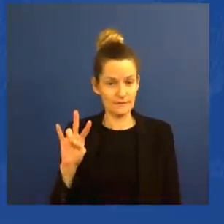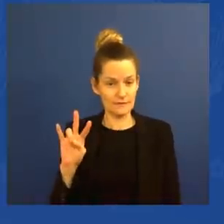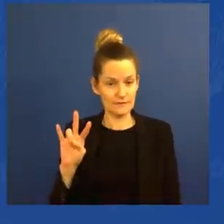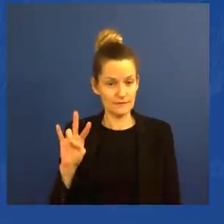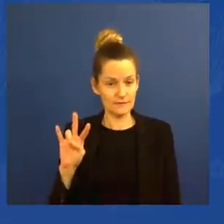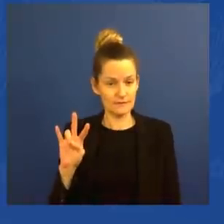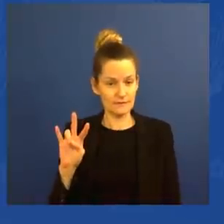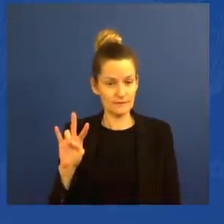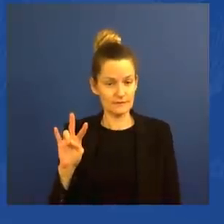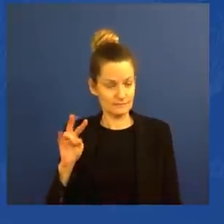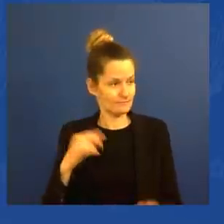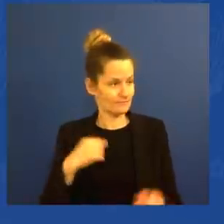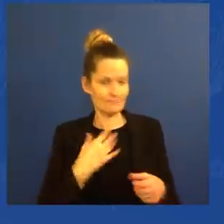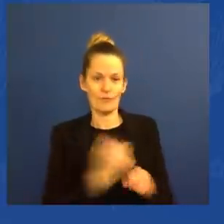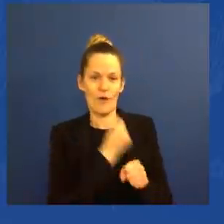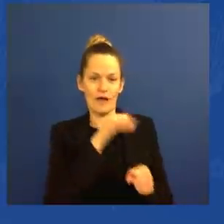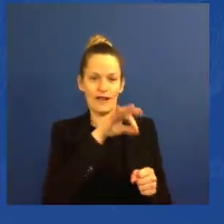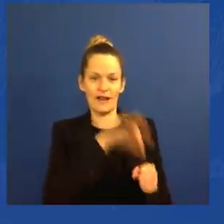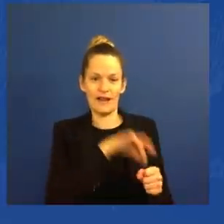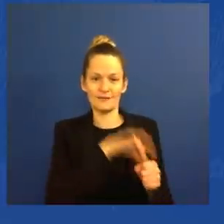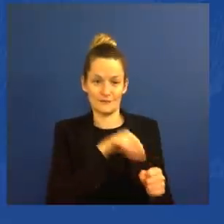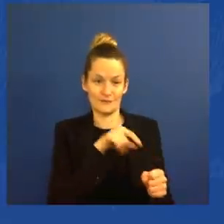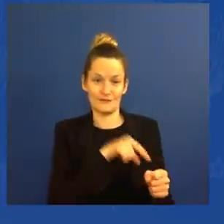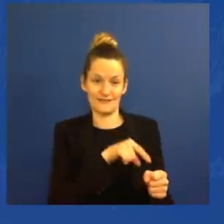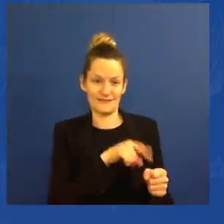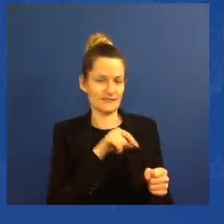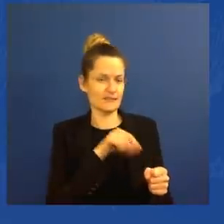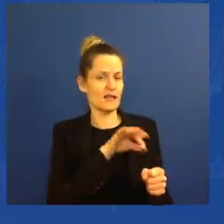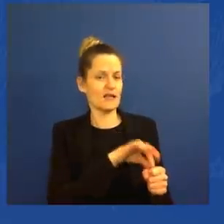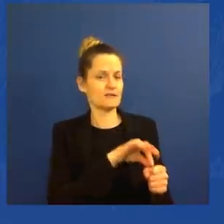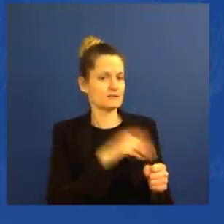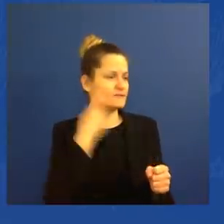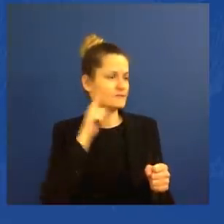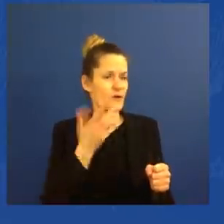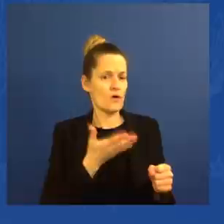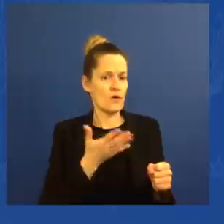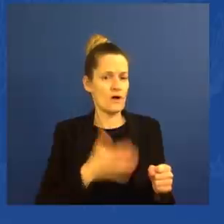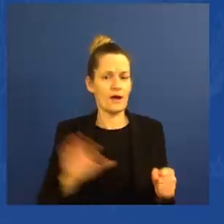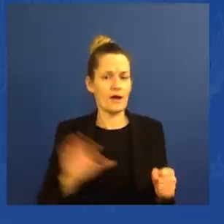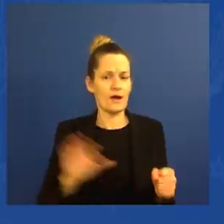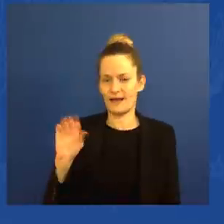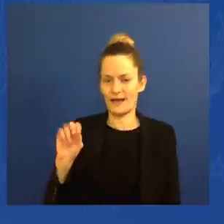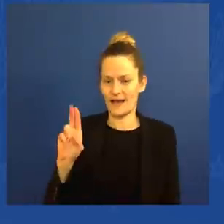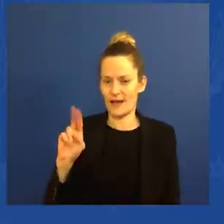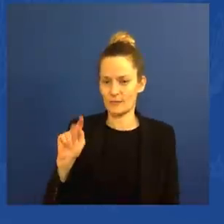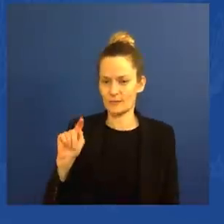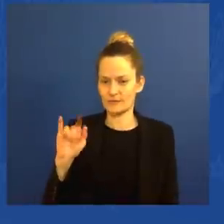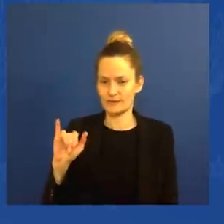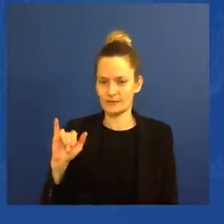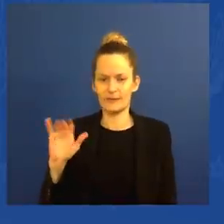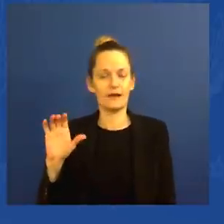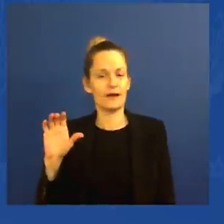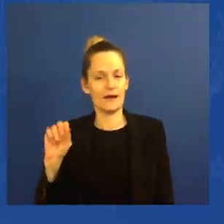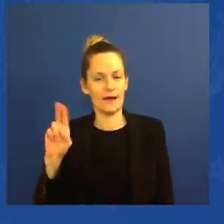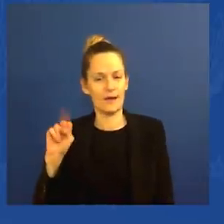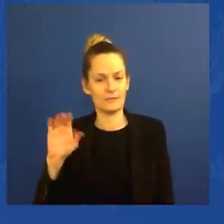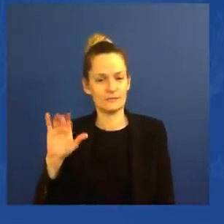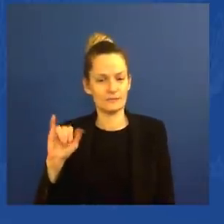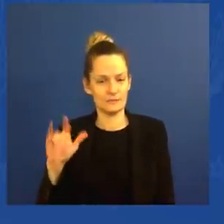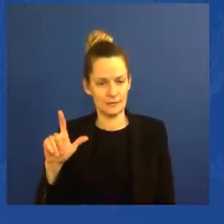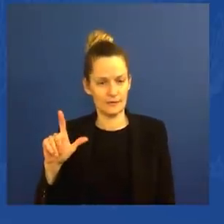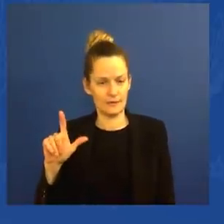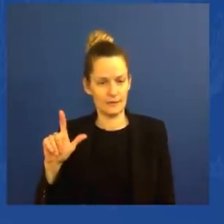which we're like a miniature Illinois. One county has 60% of the population of the state. And so the